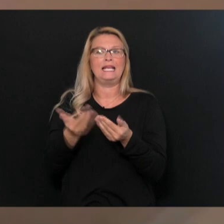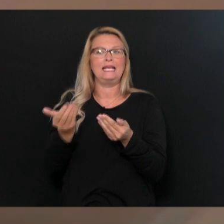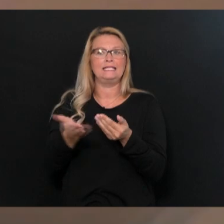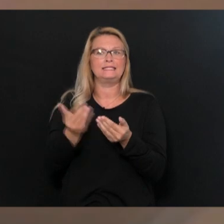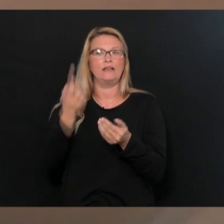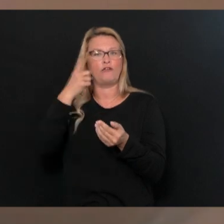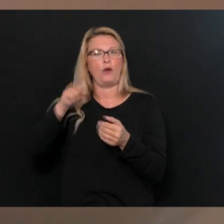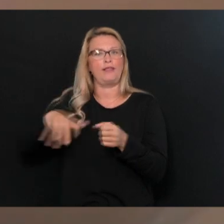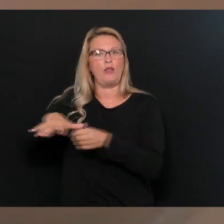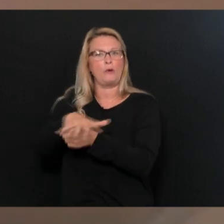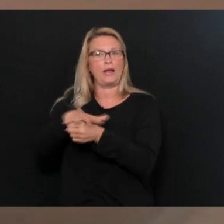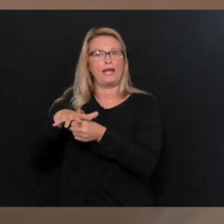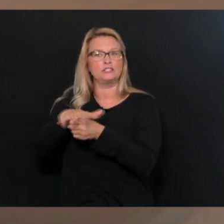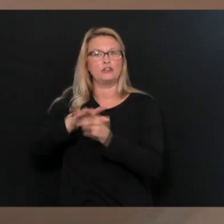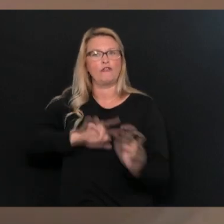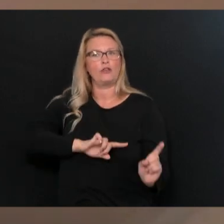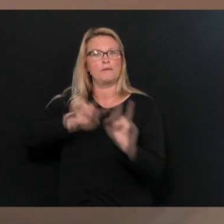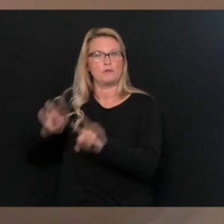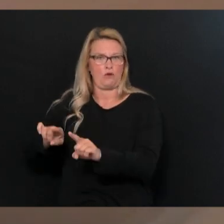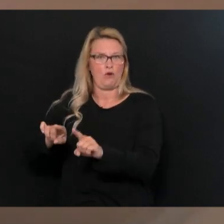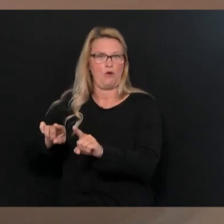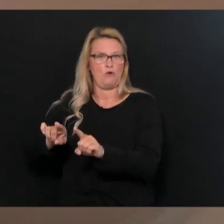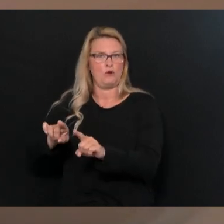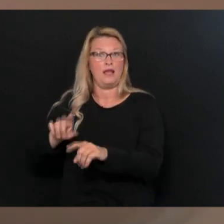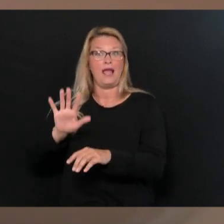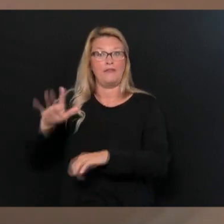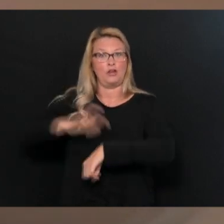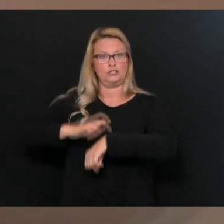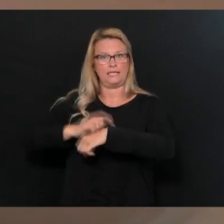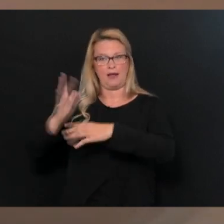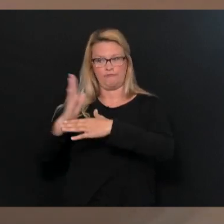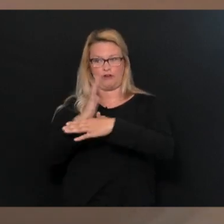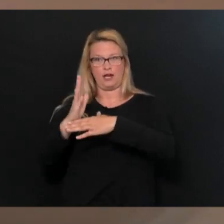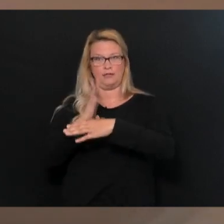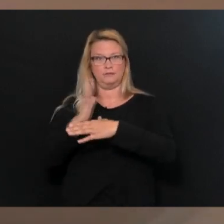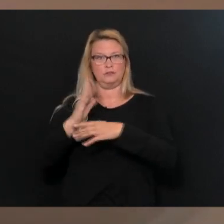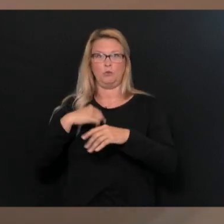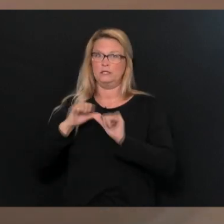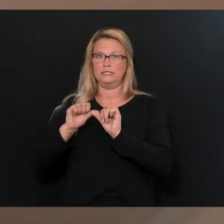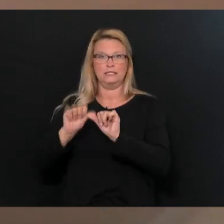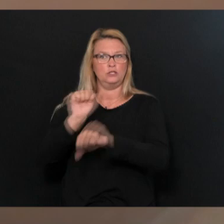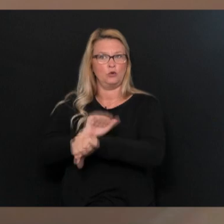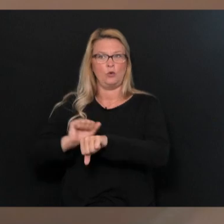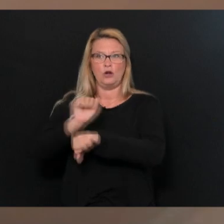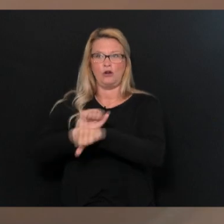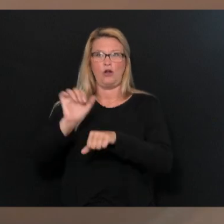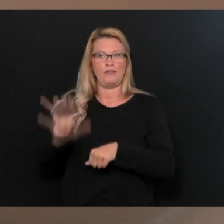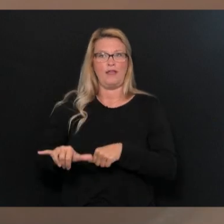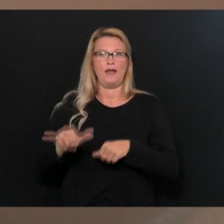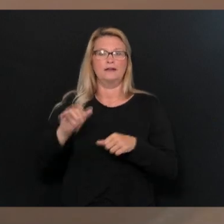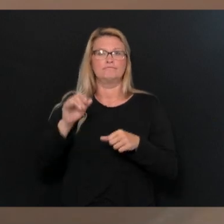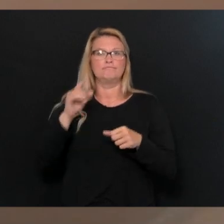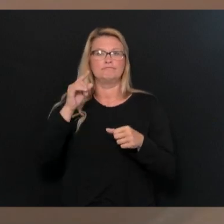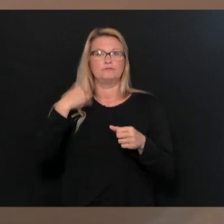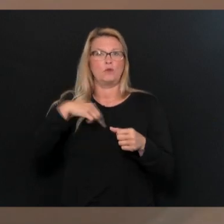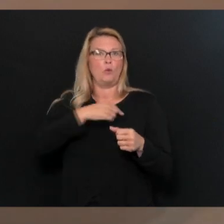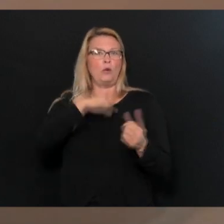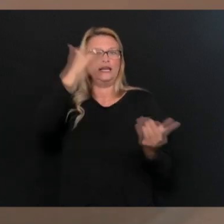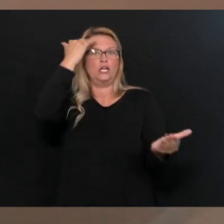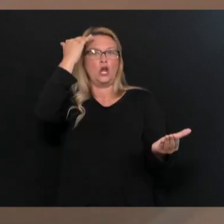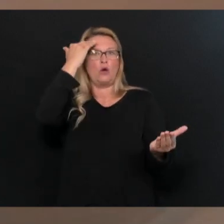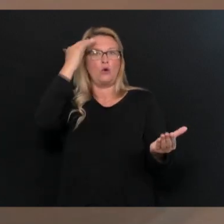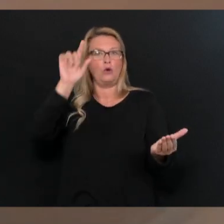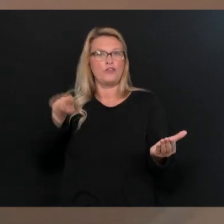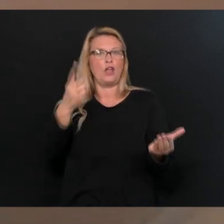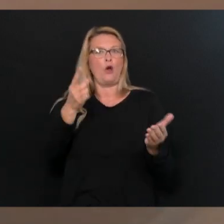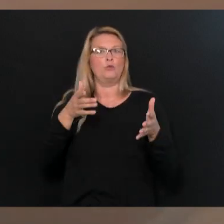location and time. And we're continuing to work on that because at the end of the day, we know that the only way to